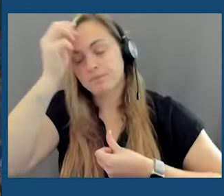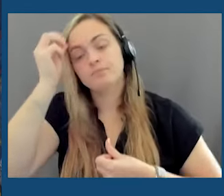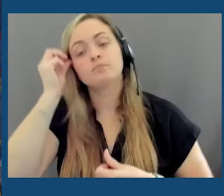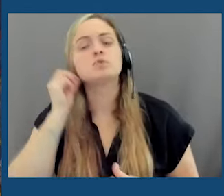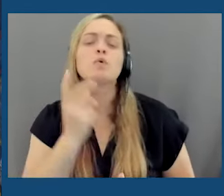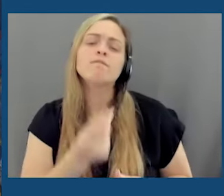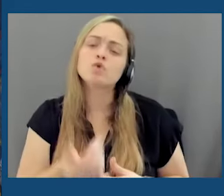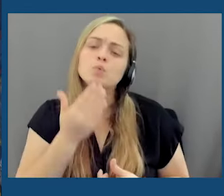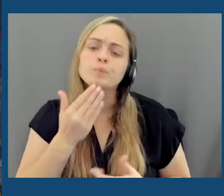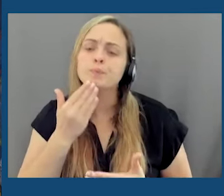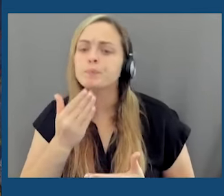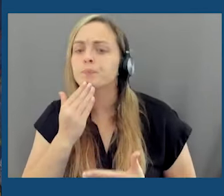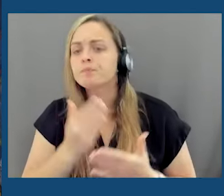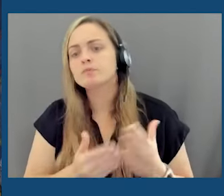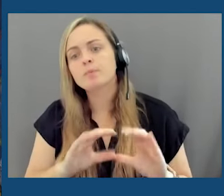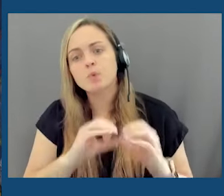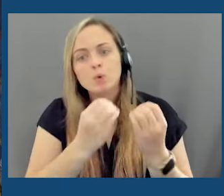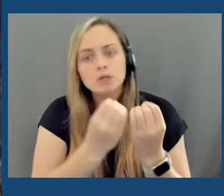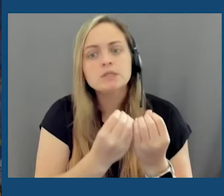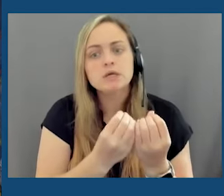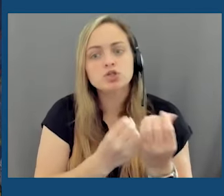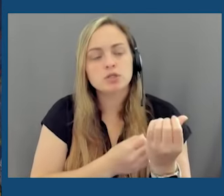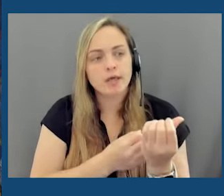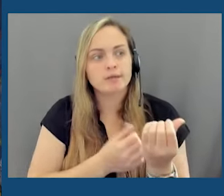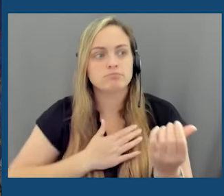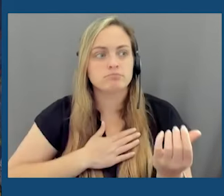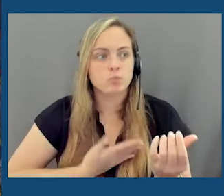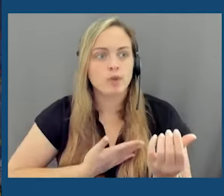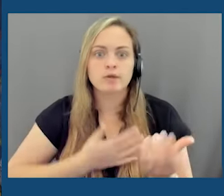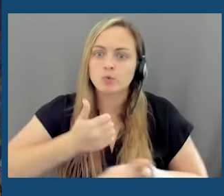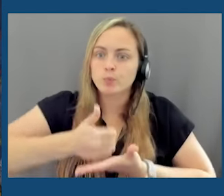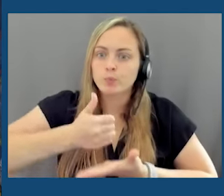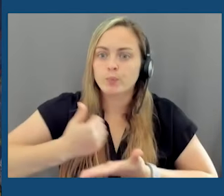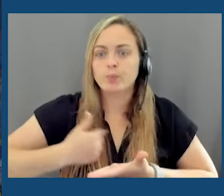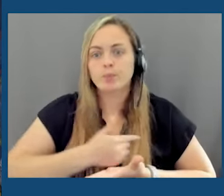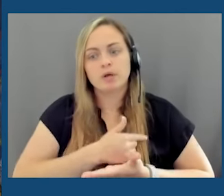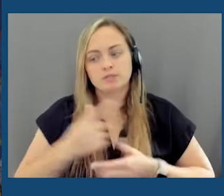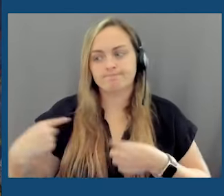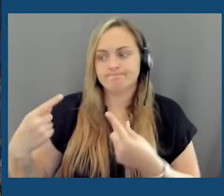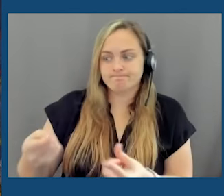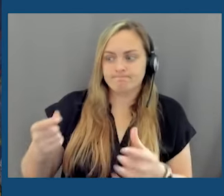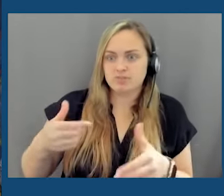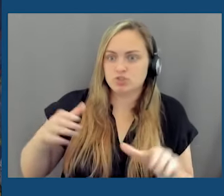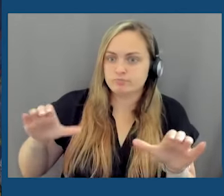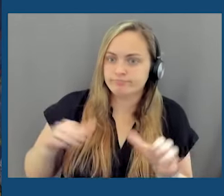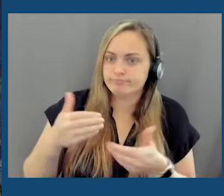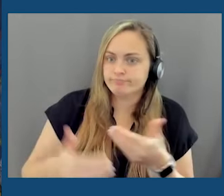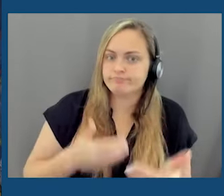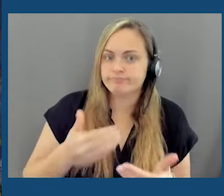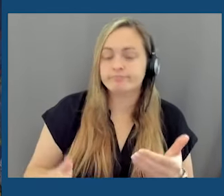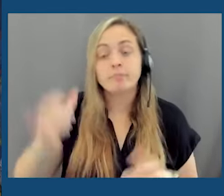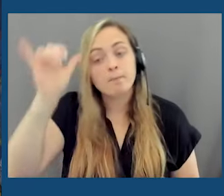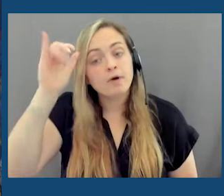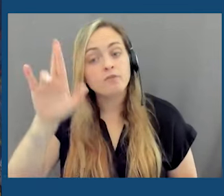yous to some of the organizations that have helped us in this journey. the Buffalo Urban